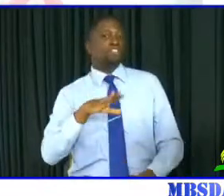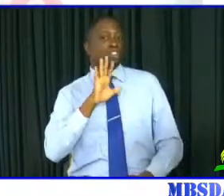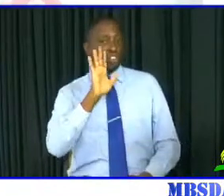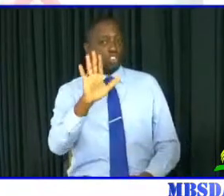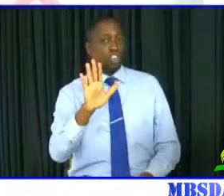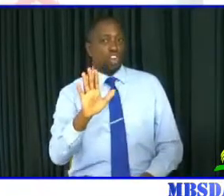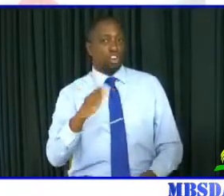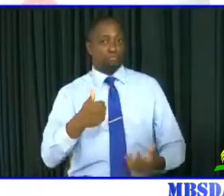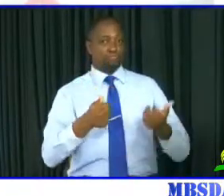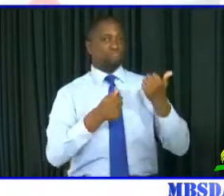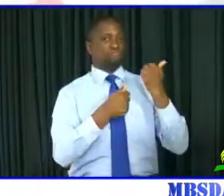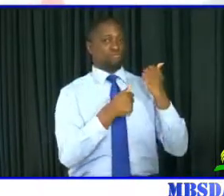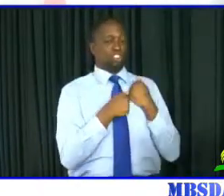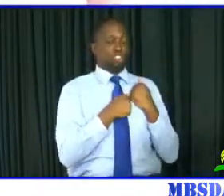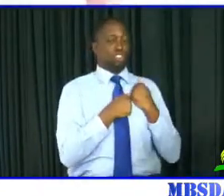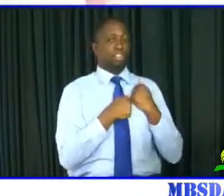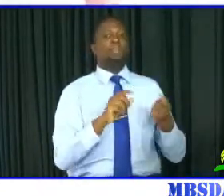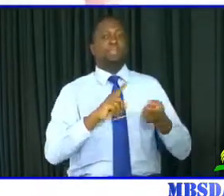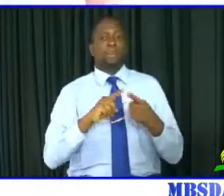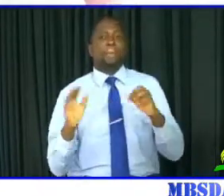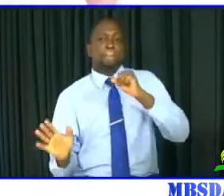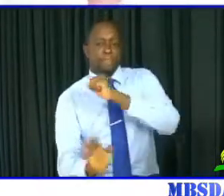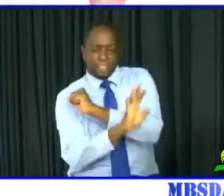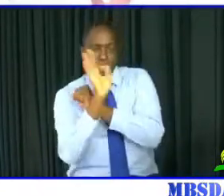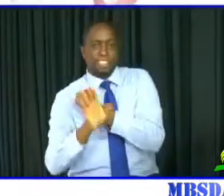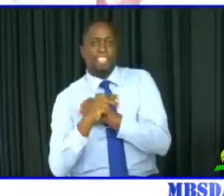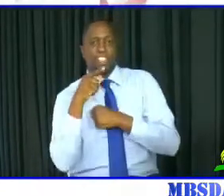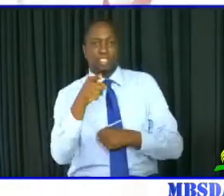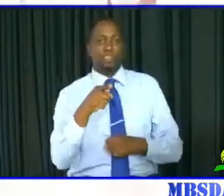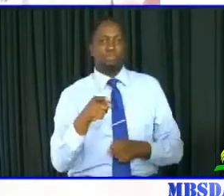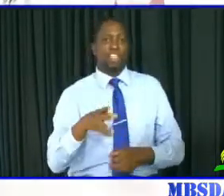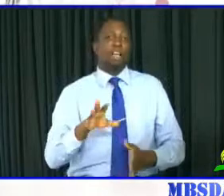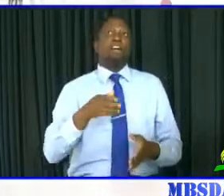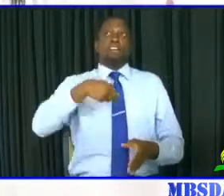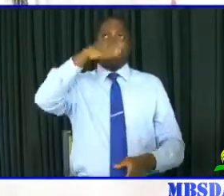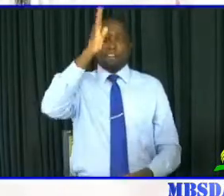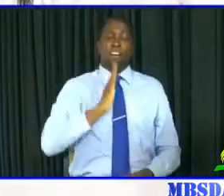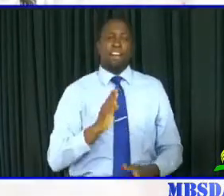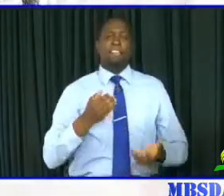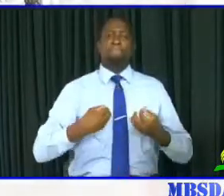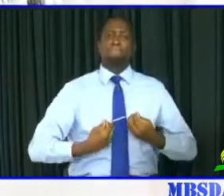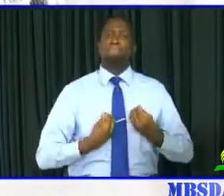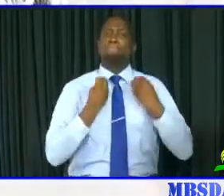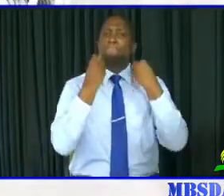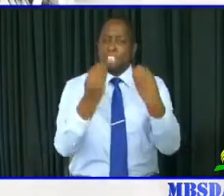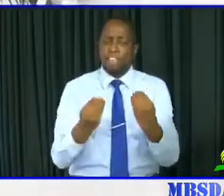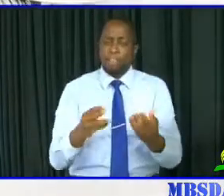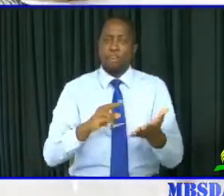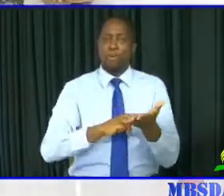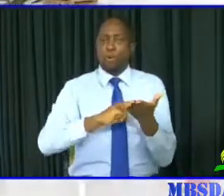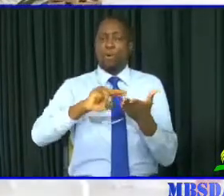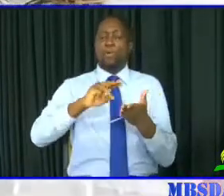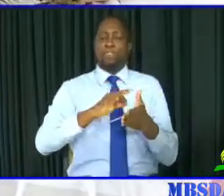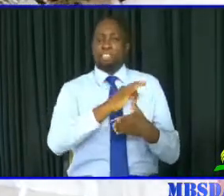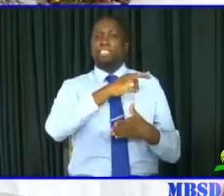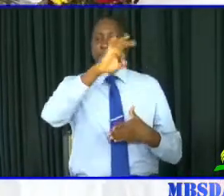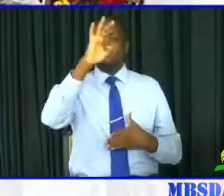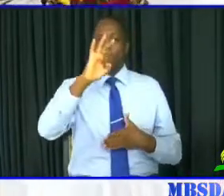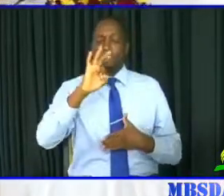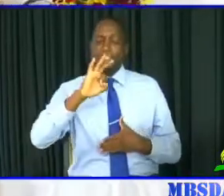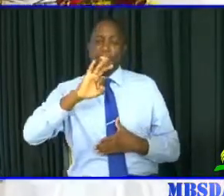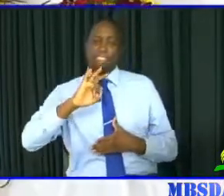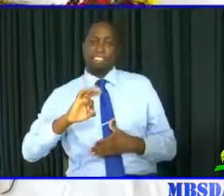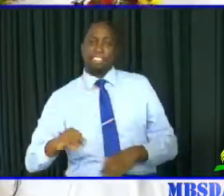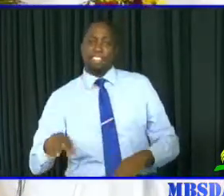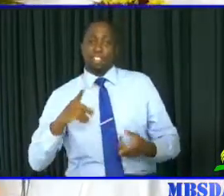the Holy Spirit to protect you. God has assigned the Holy Spirit to guide you. God has assigned the